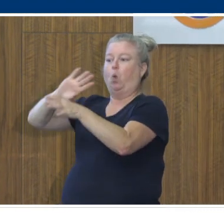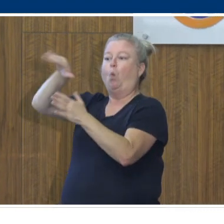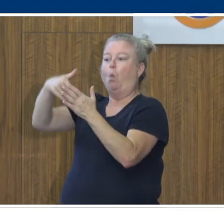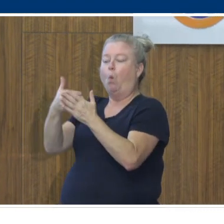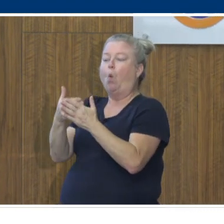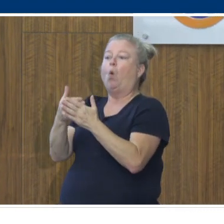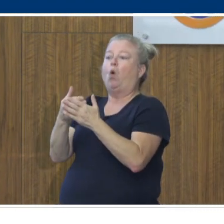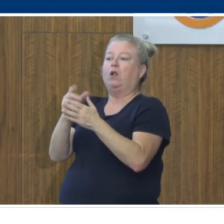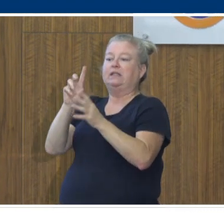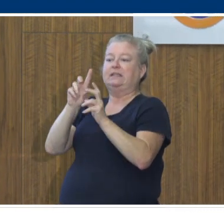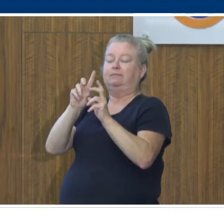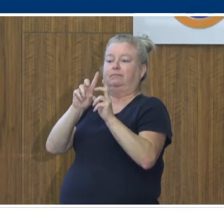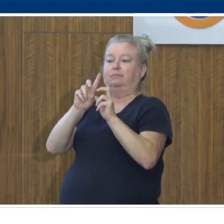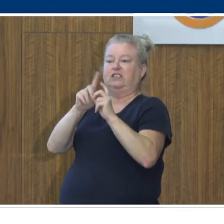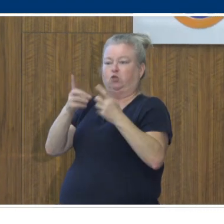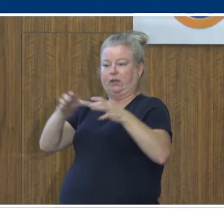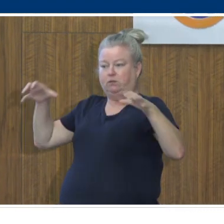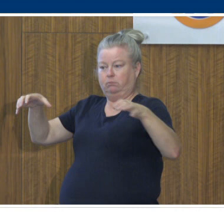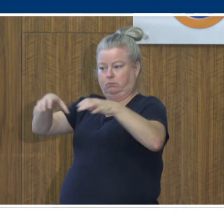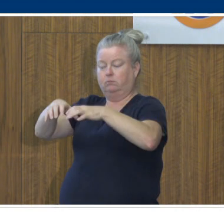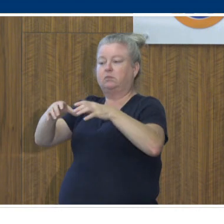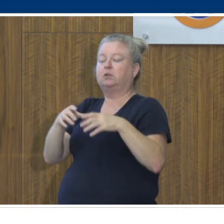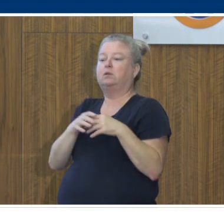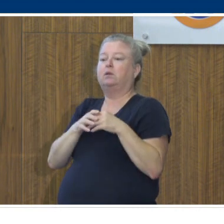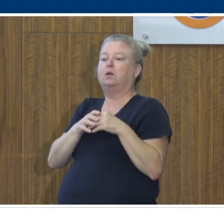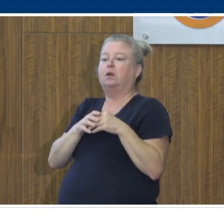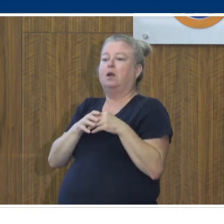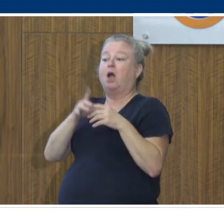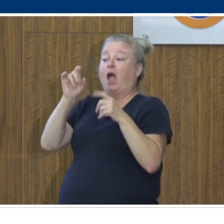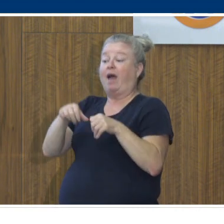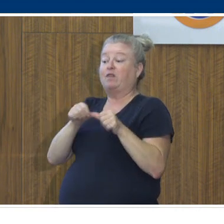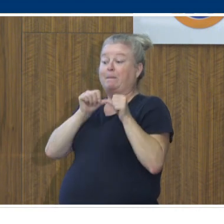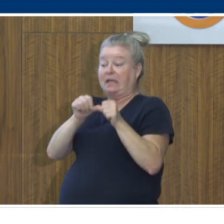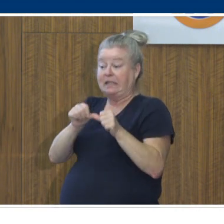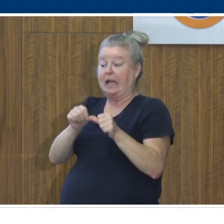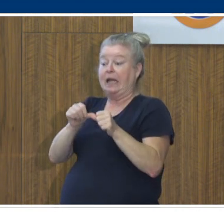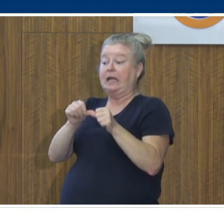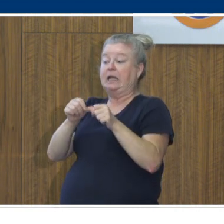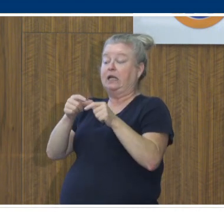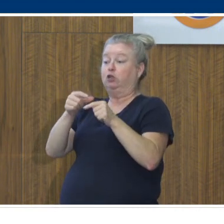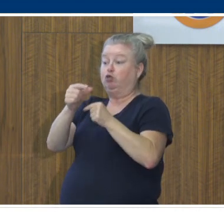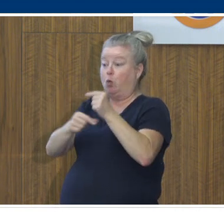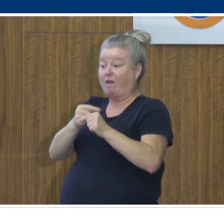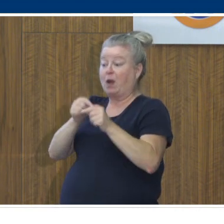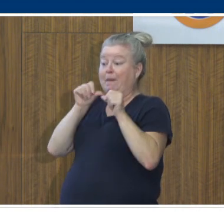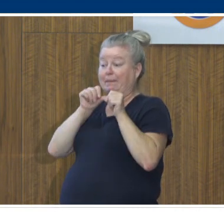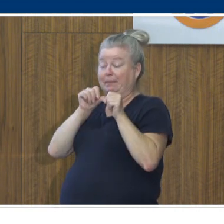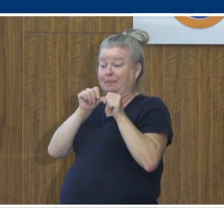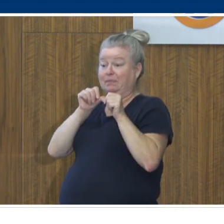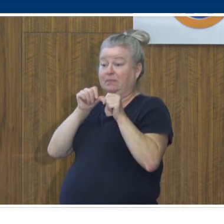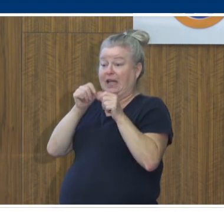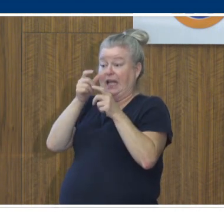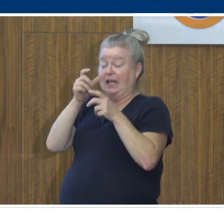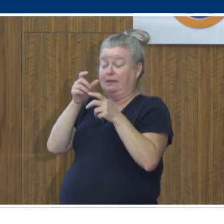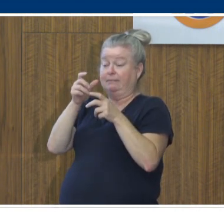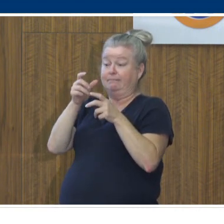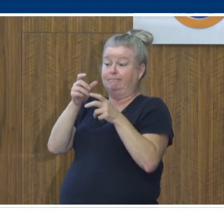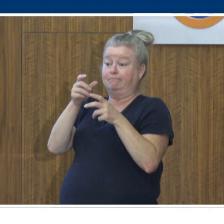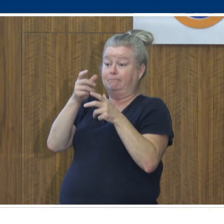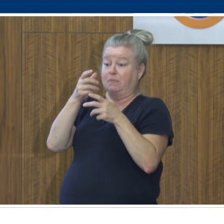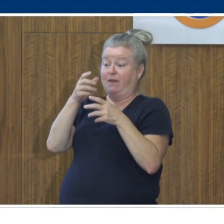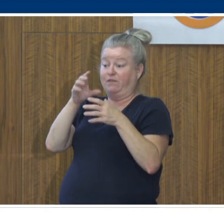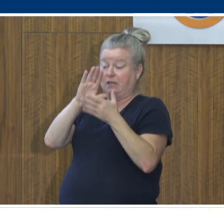district. 2, we have to maintain the geographic integrity of neighborhoods or local communities of interest.